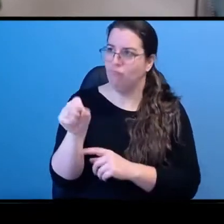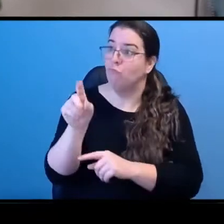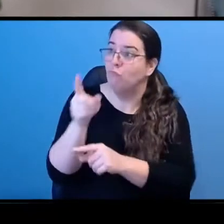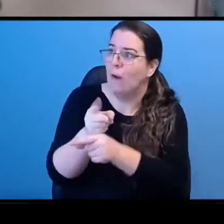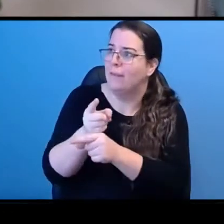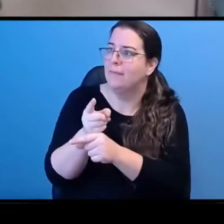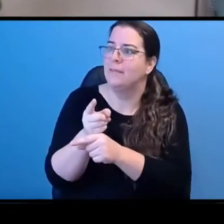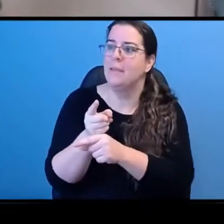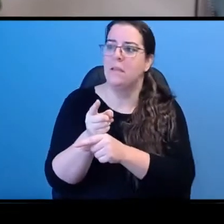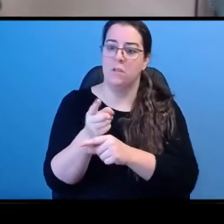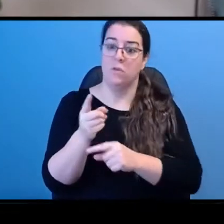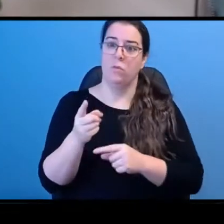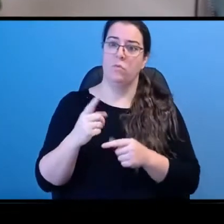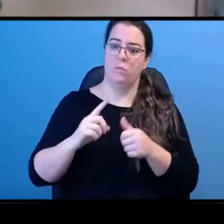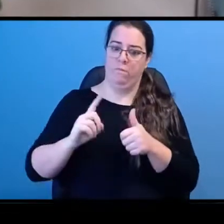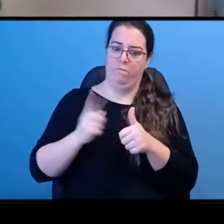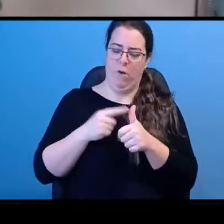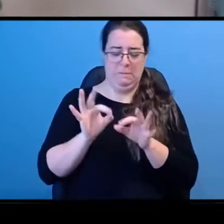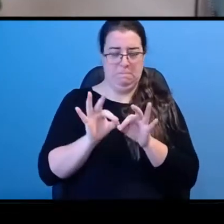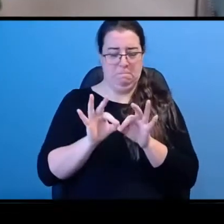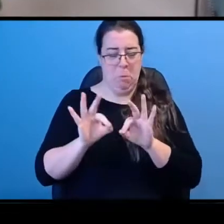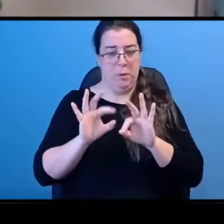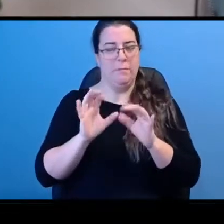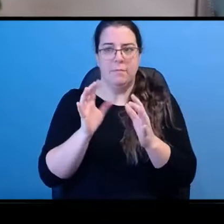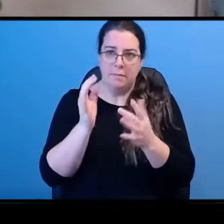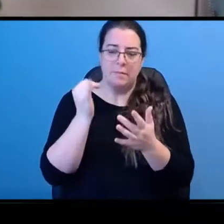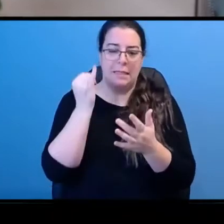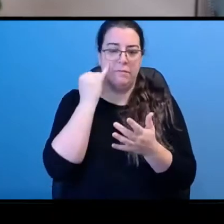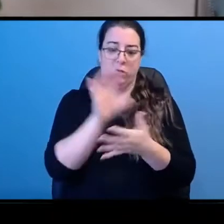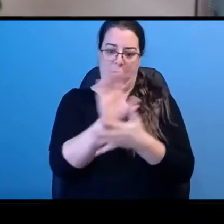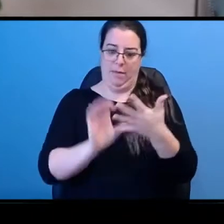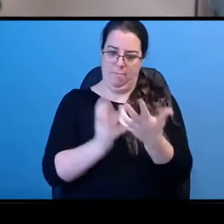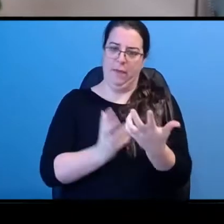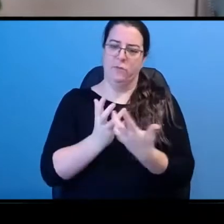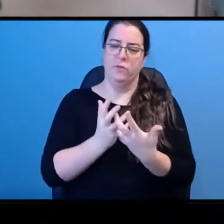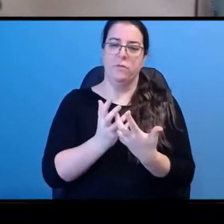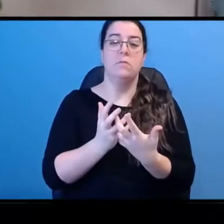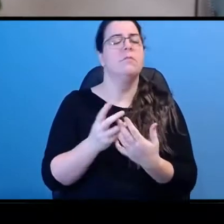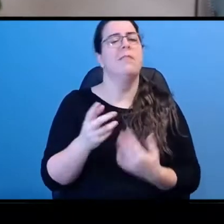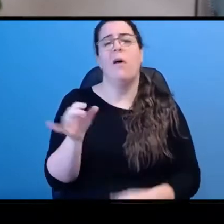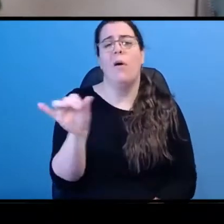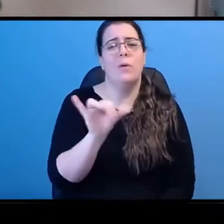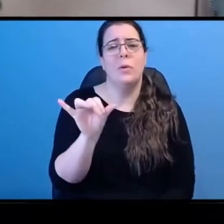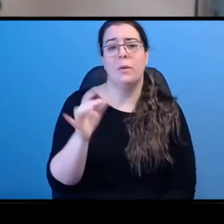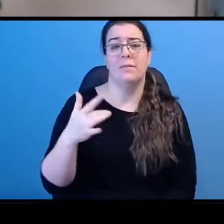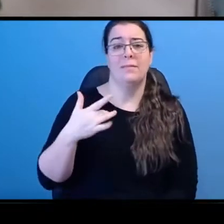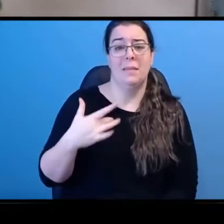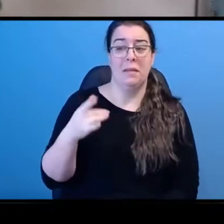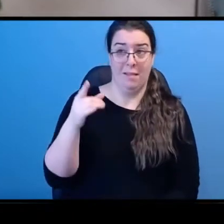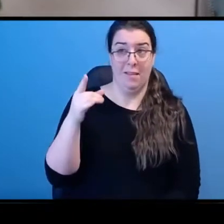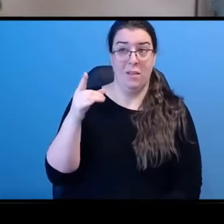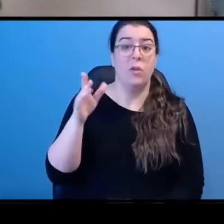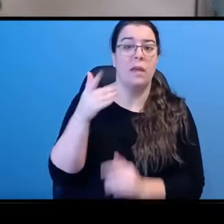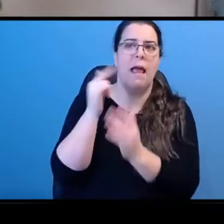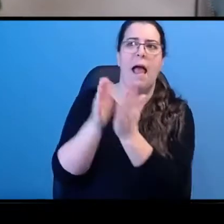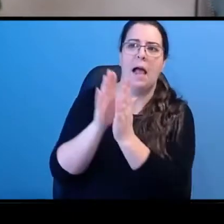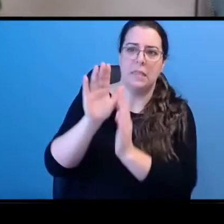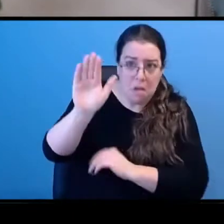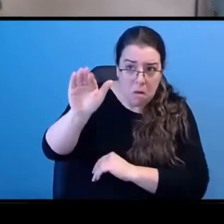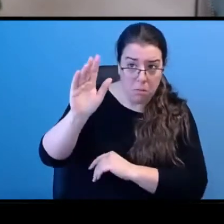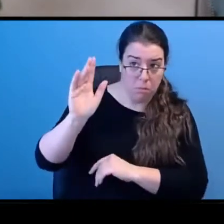to? And you can also check too. A lot of these granting organizations will let you know who they've given money to in the past. So